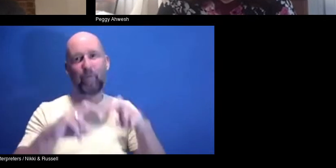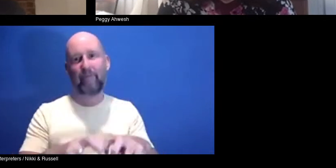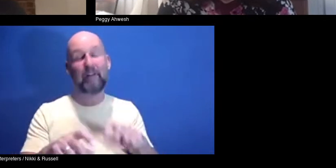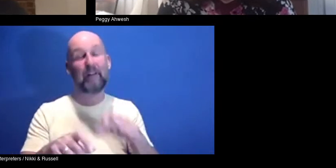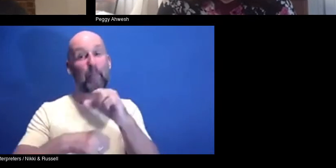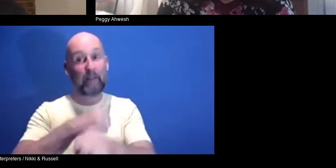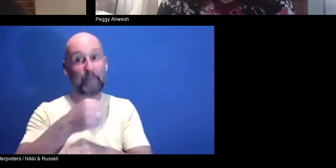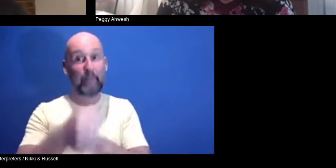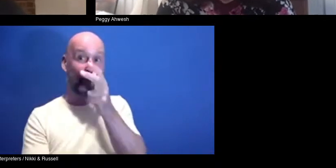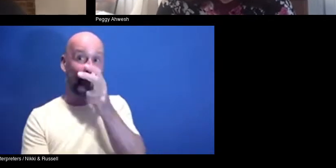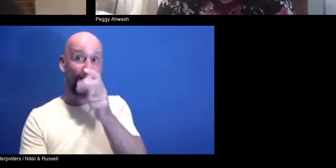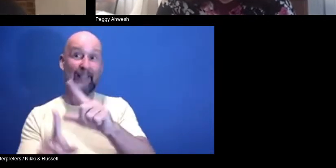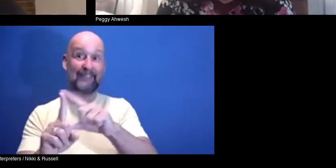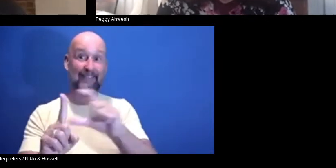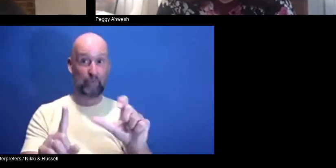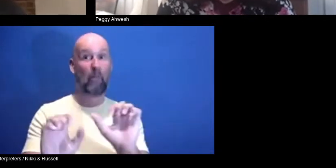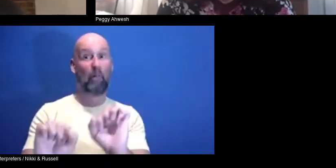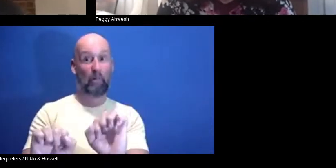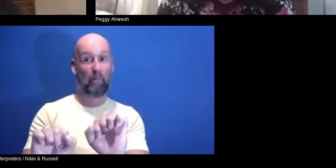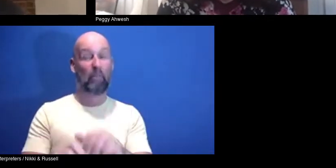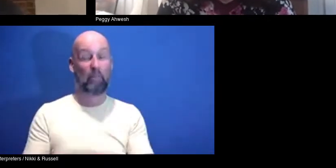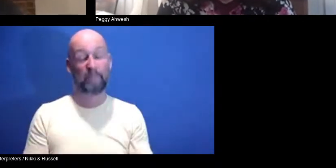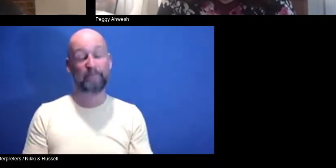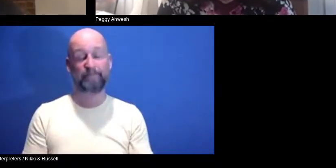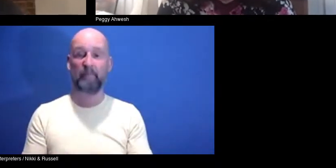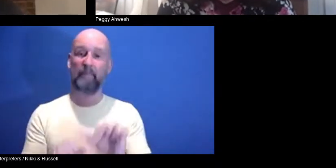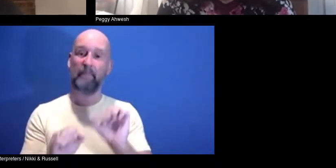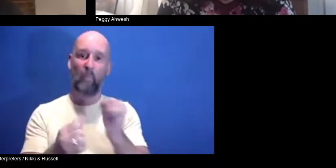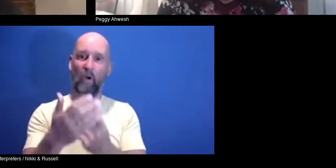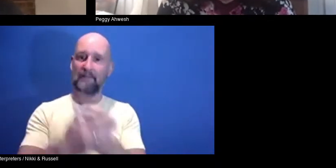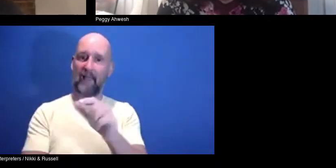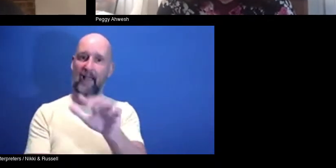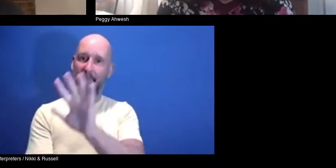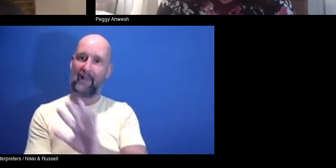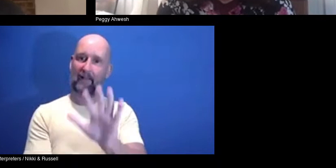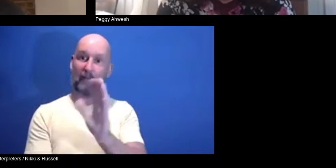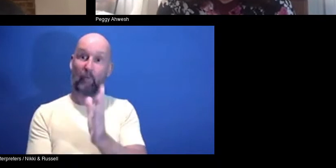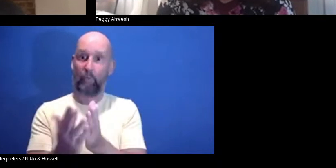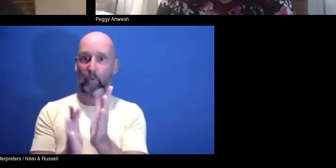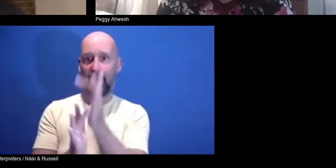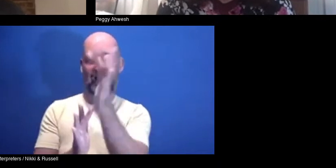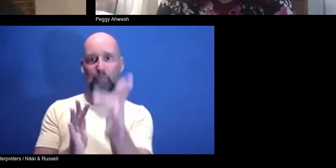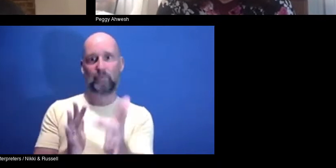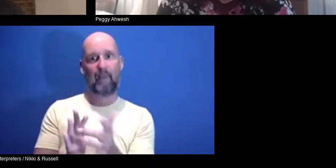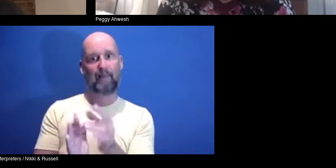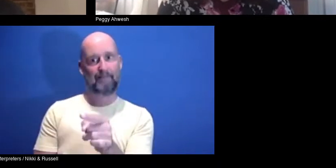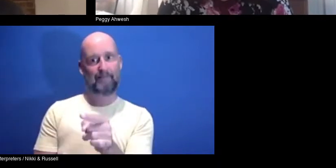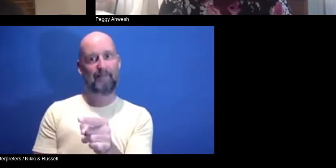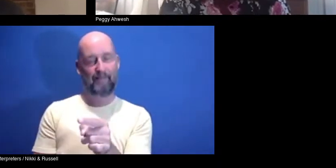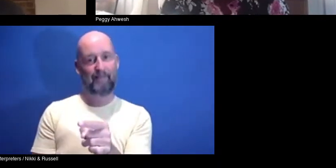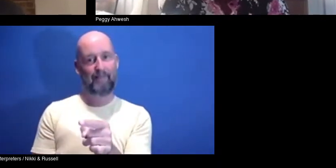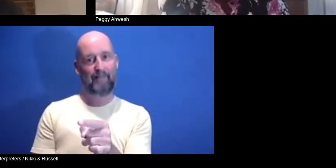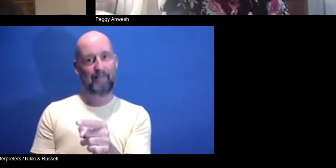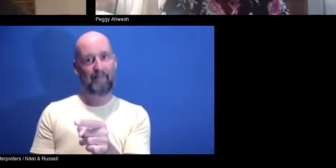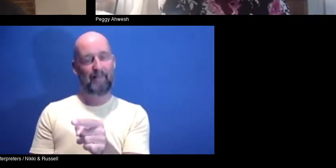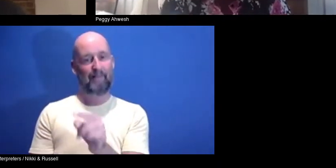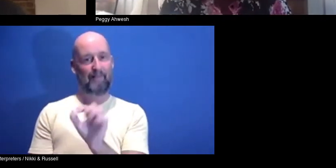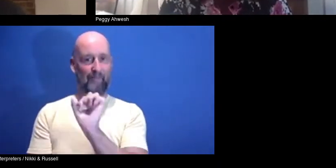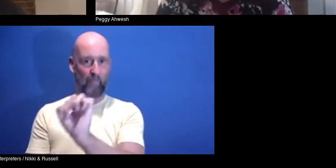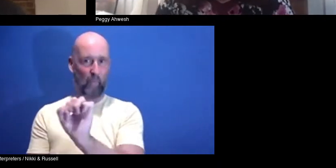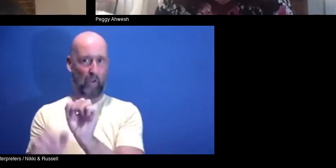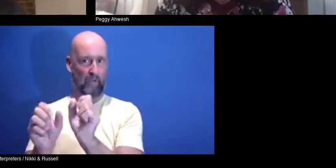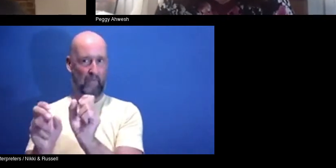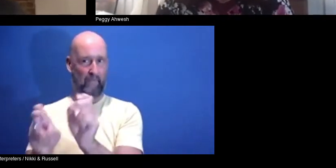way. Of, you know, what's going on the internet, and, you know, what forms